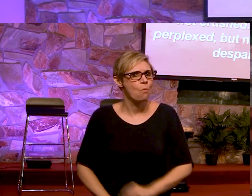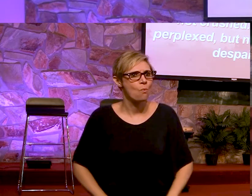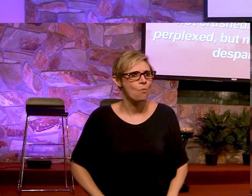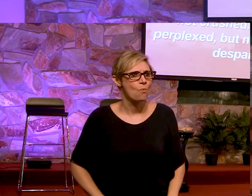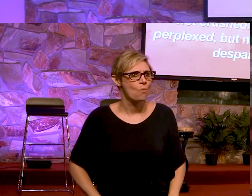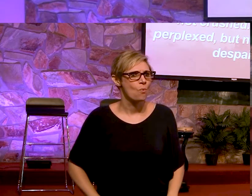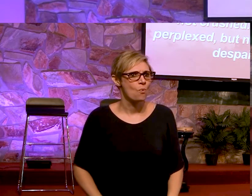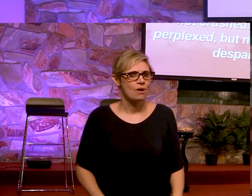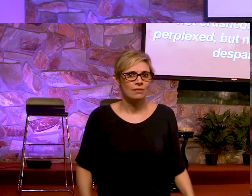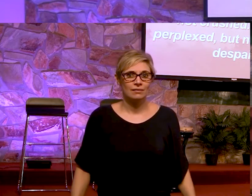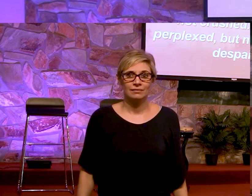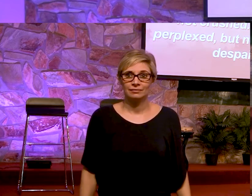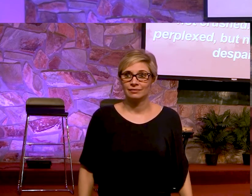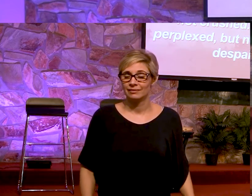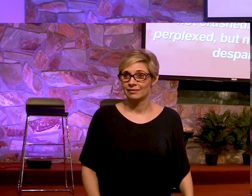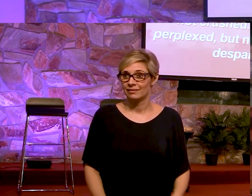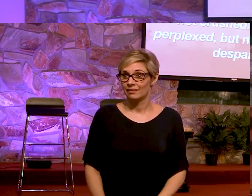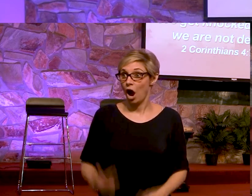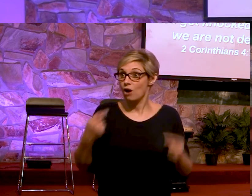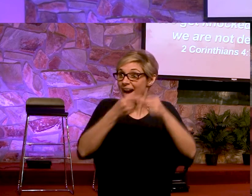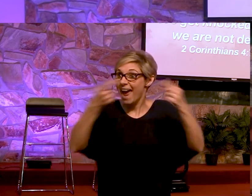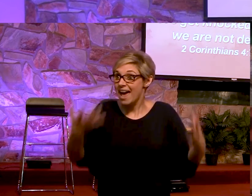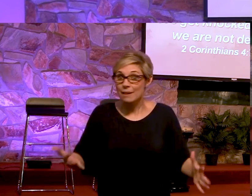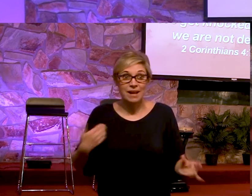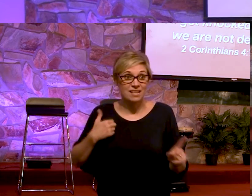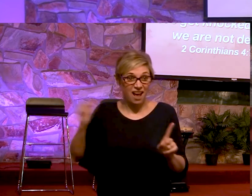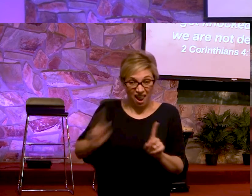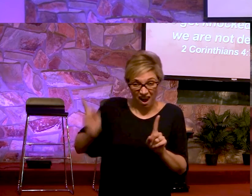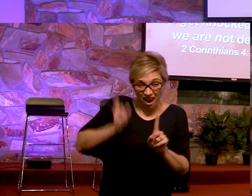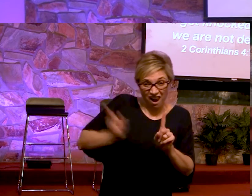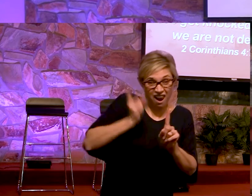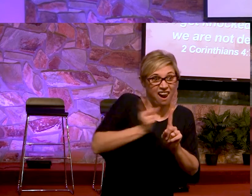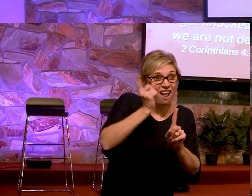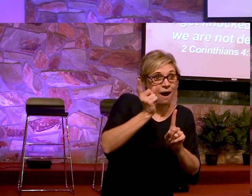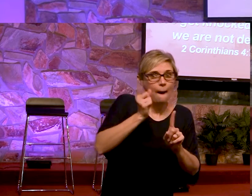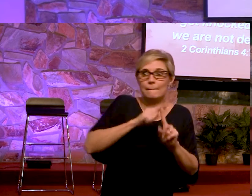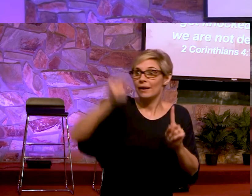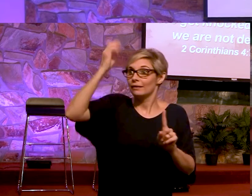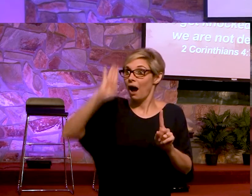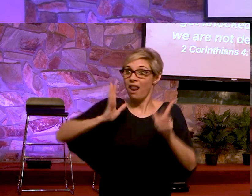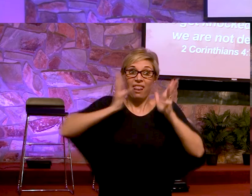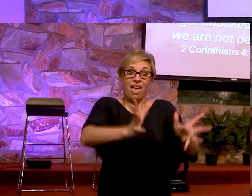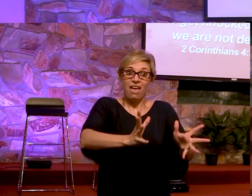We are hunted down, but never abandoned by God.